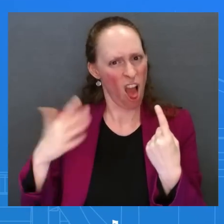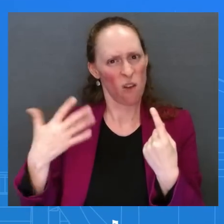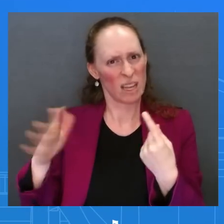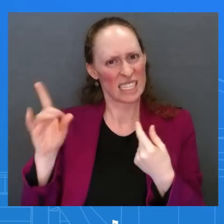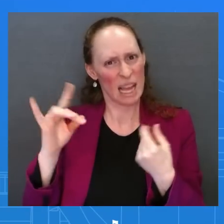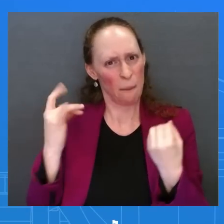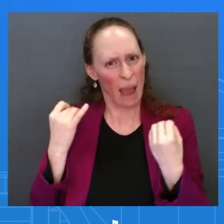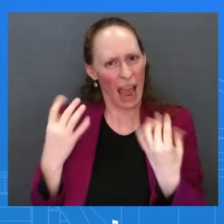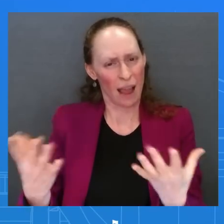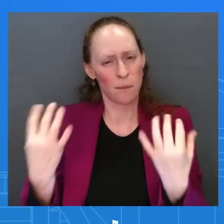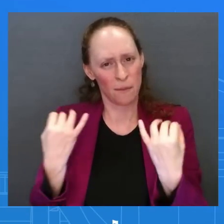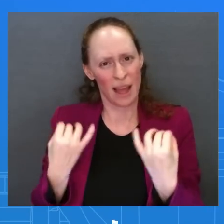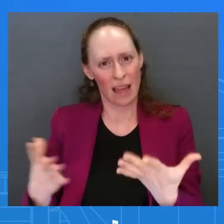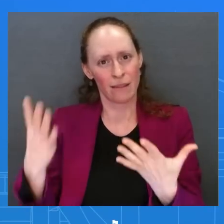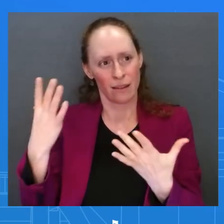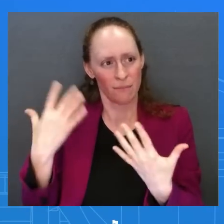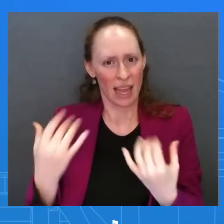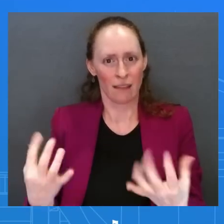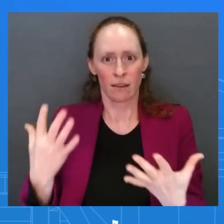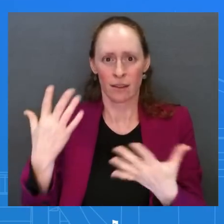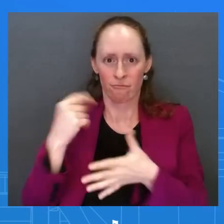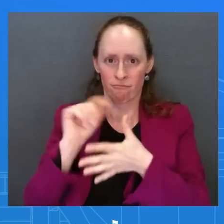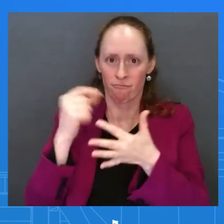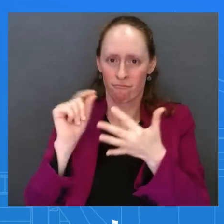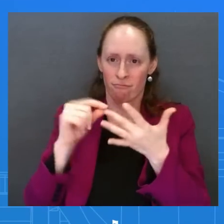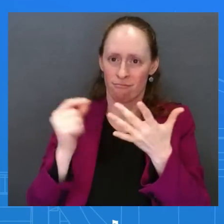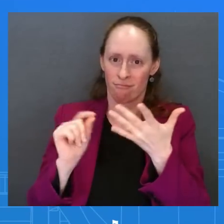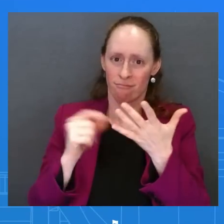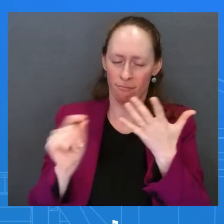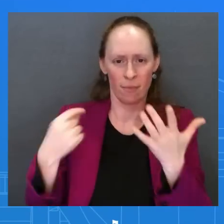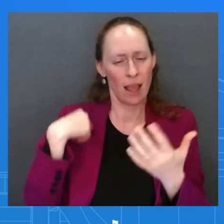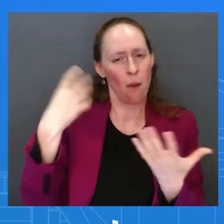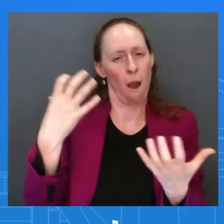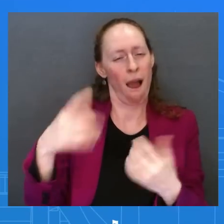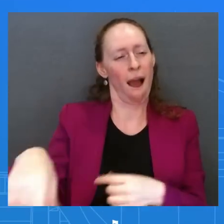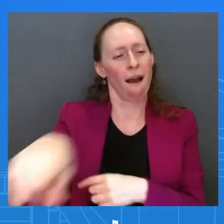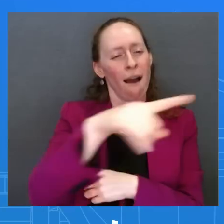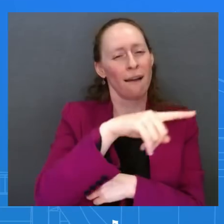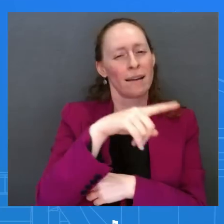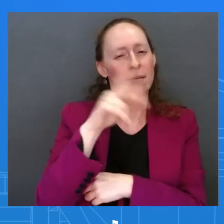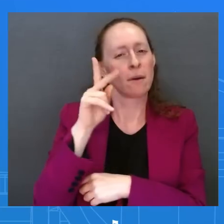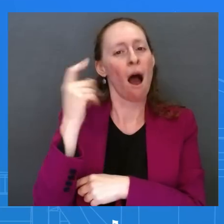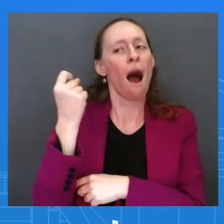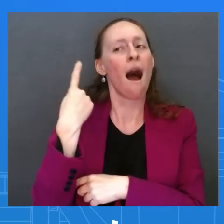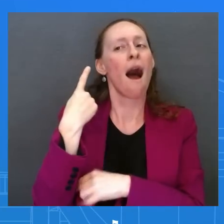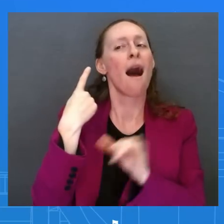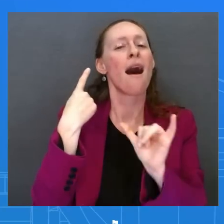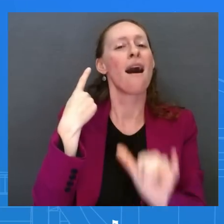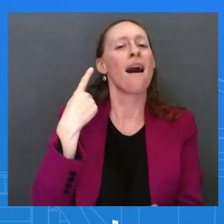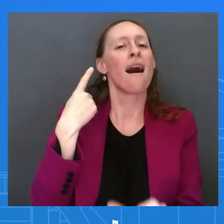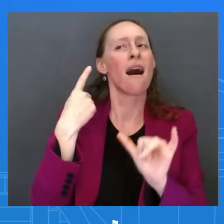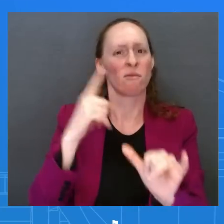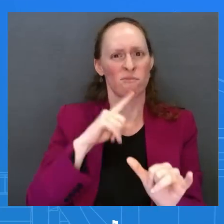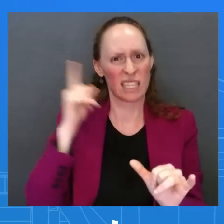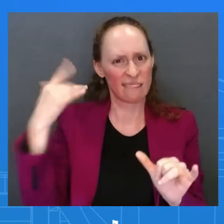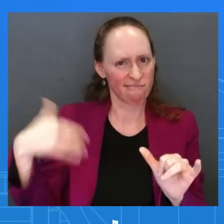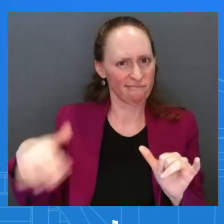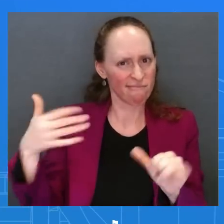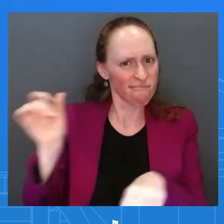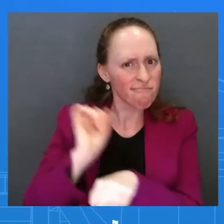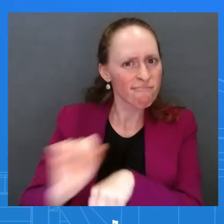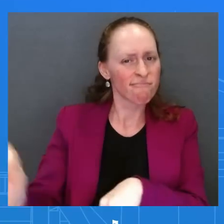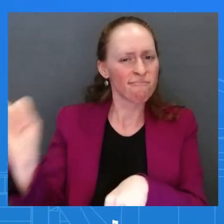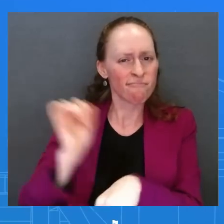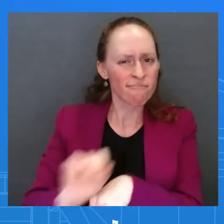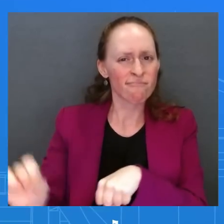hear directly from us, and that's what you're going to continue to do. Let's not forget the Invest in America tour, right? This is the we're about to launch the second part